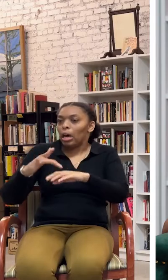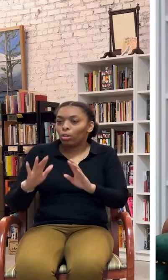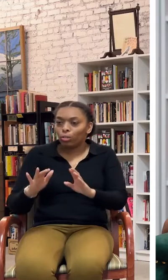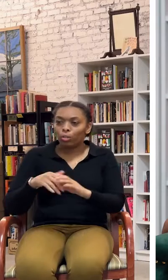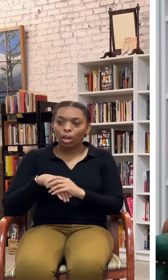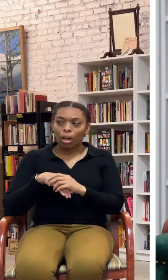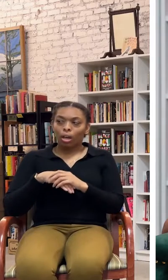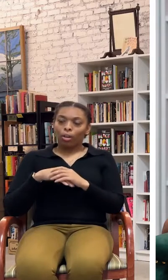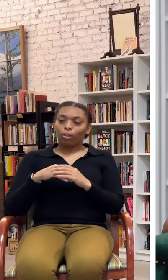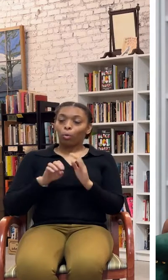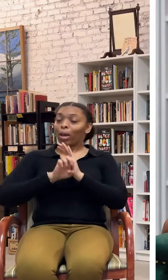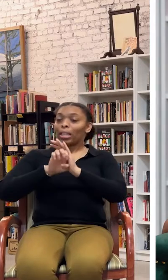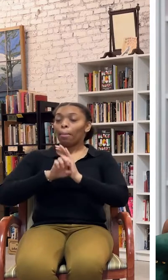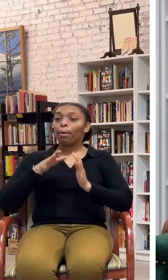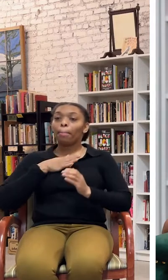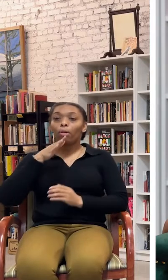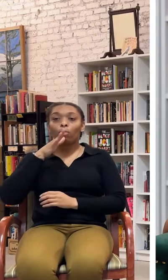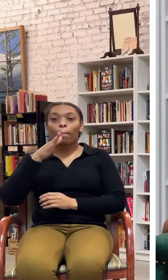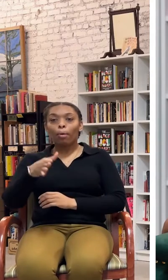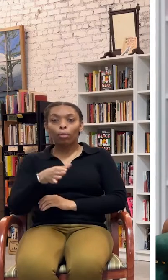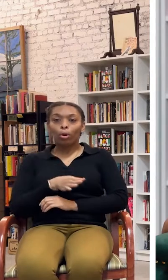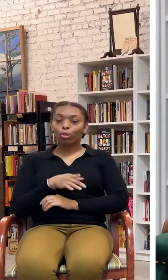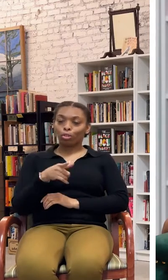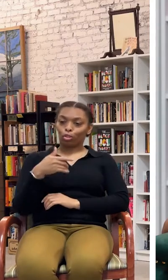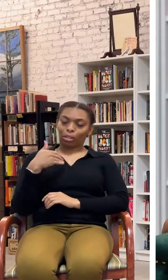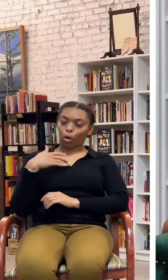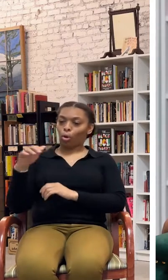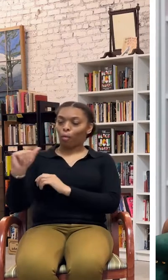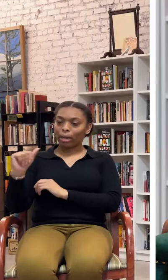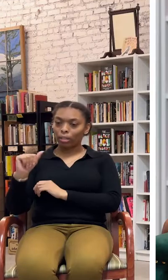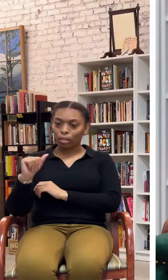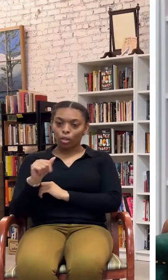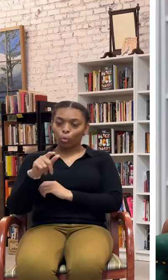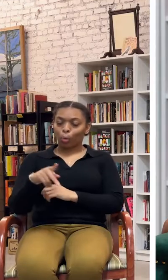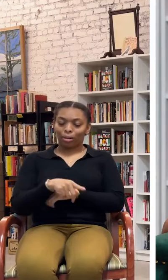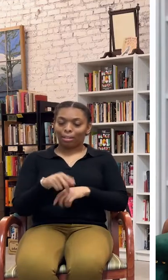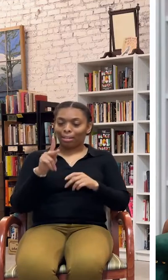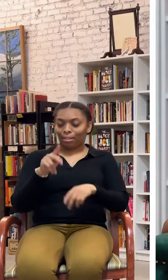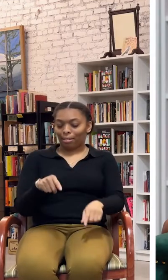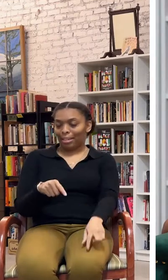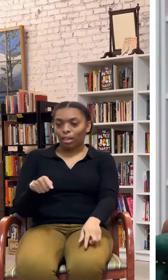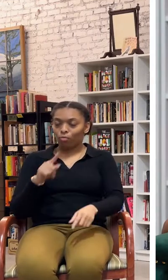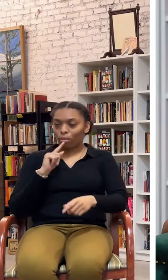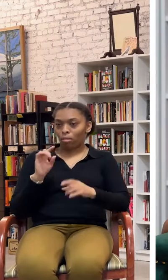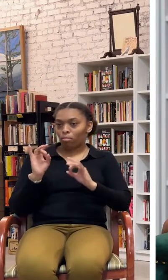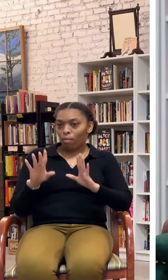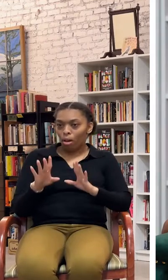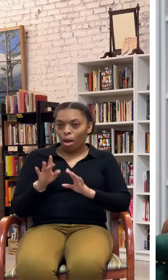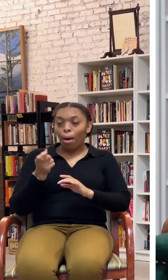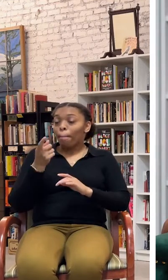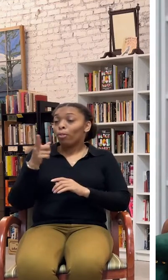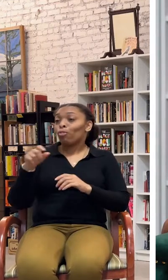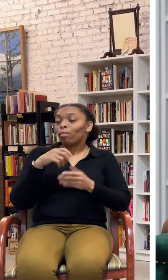an example to me is my grandma. She has like really bad arthritis, so her knees are shot, but she really loves salsa, and